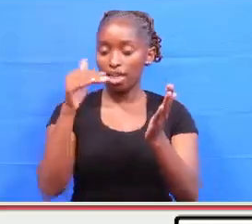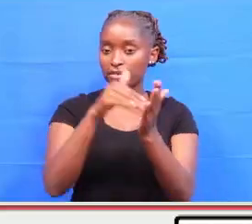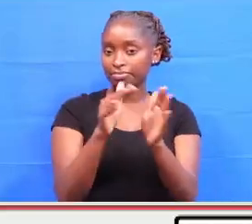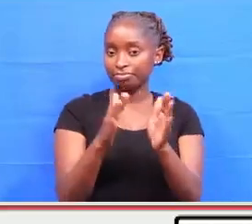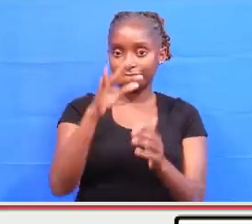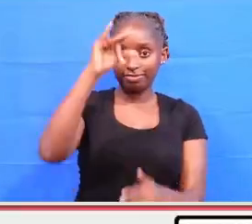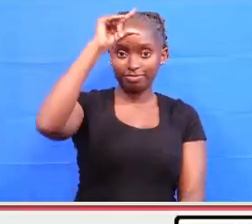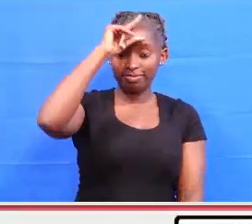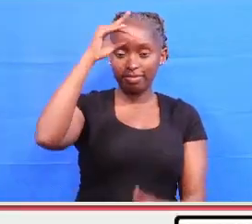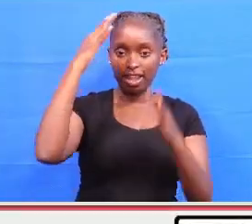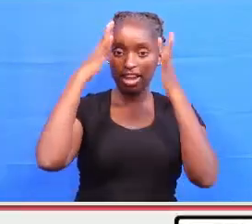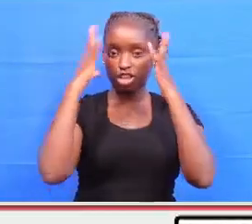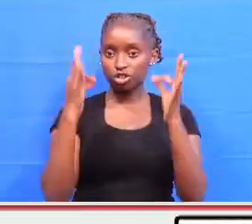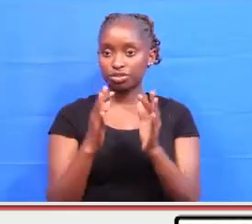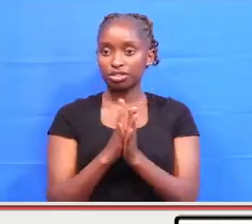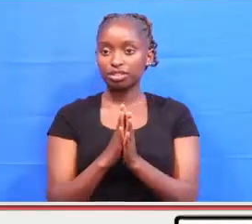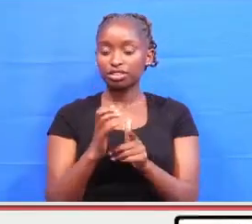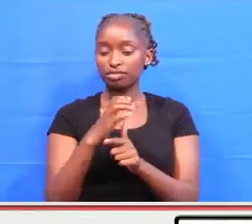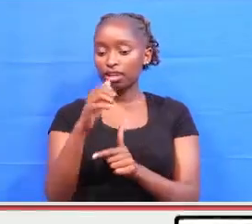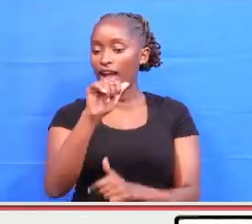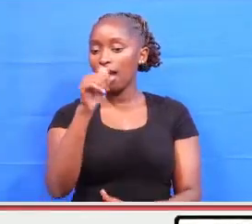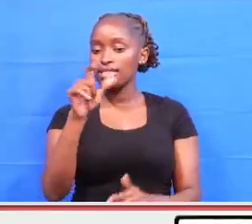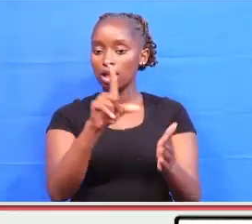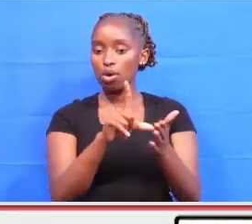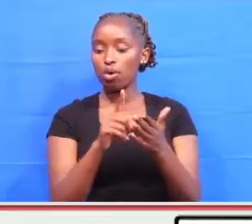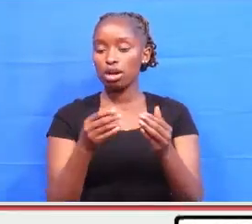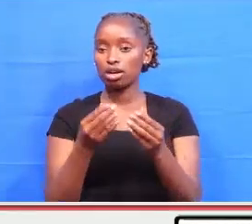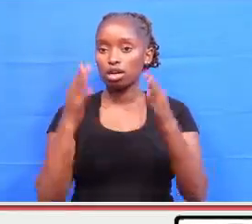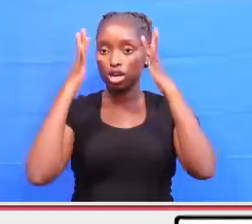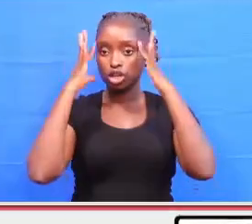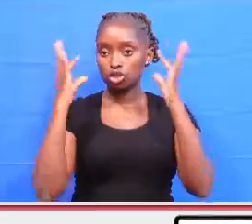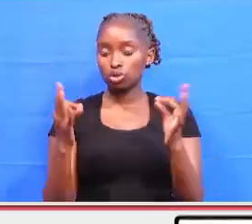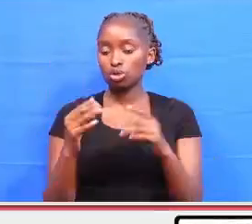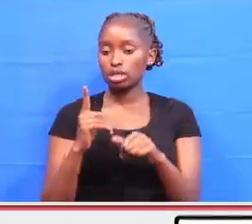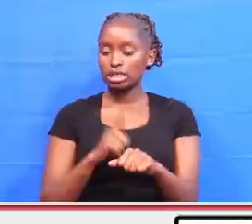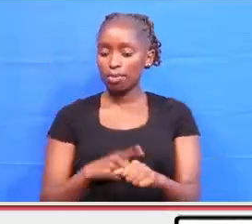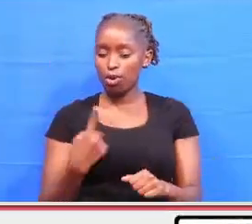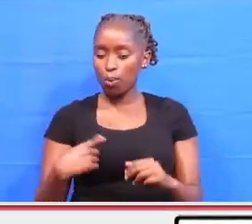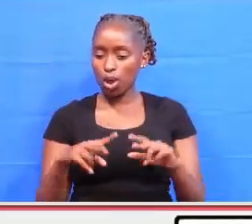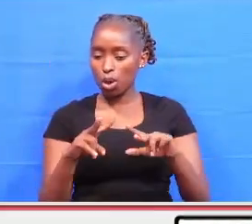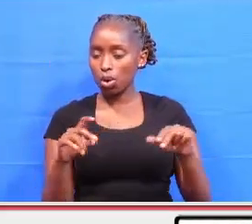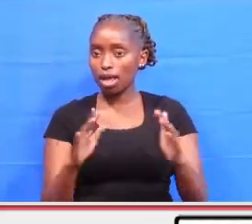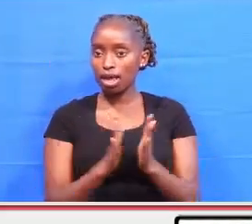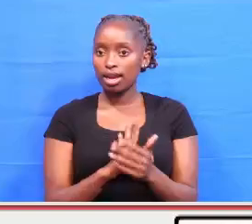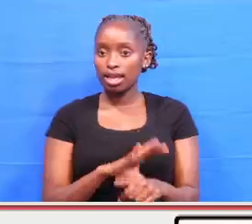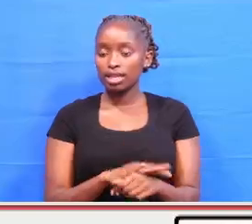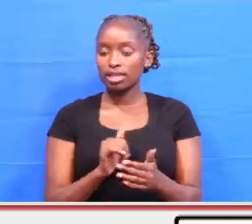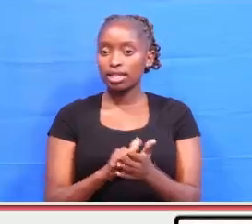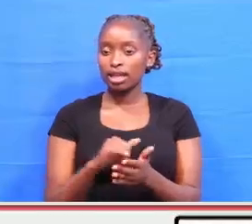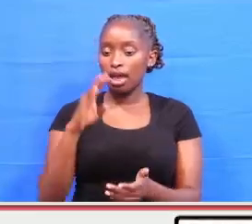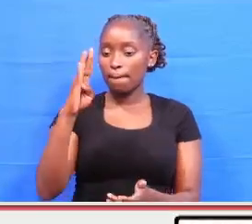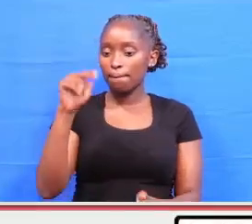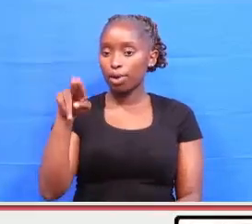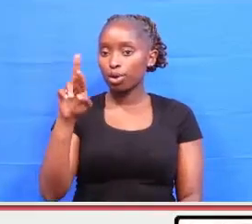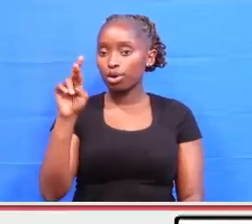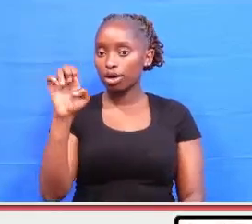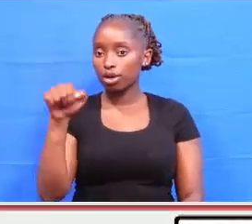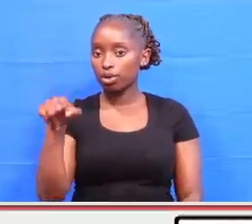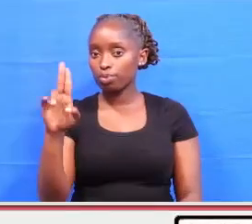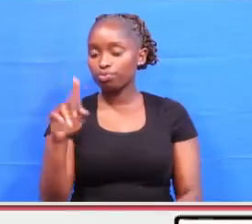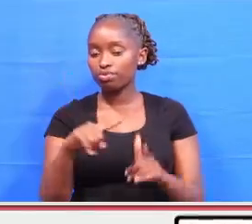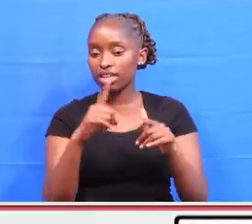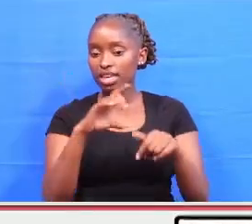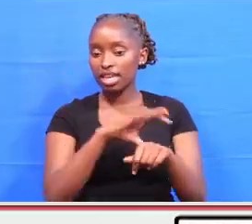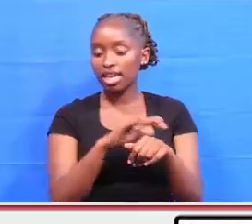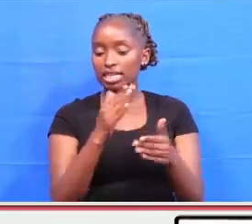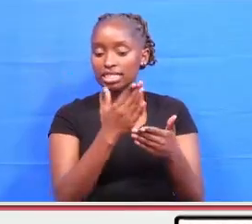government decisions and other lending decisions. Mm-hmm. So when we get into the credit bureau and extract some research